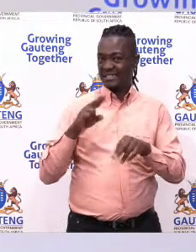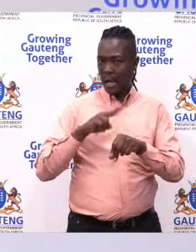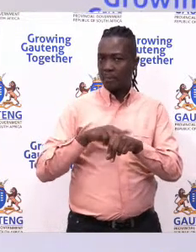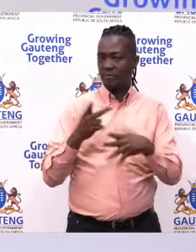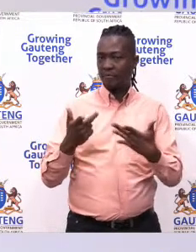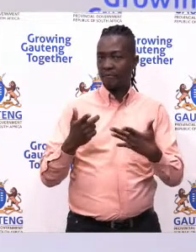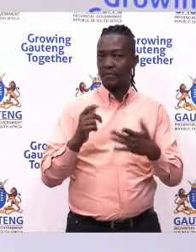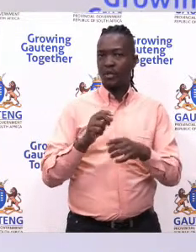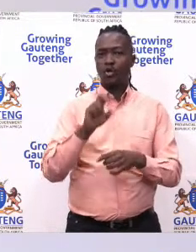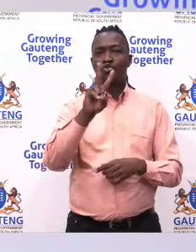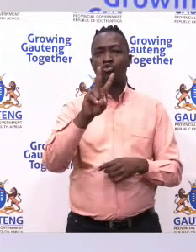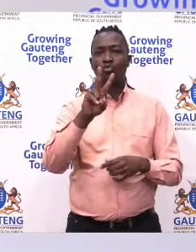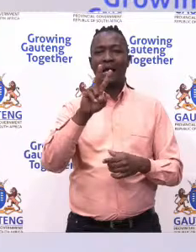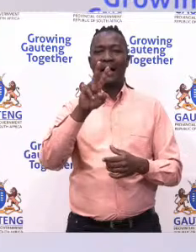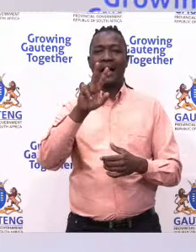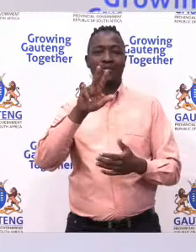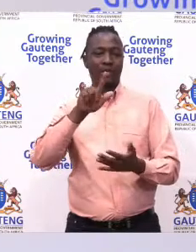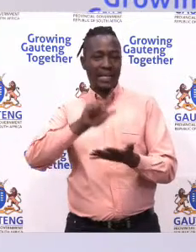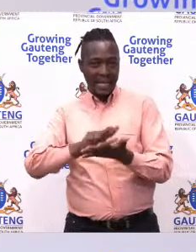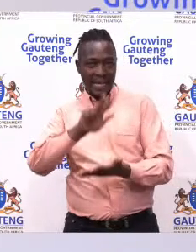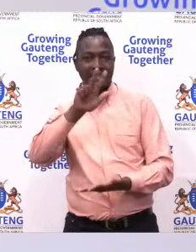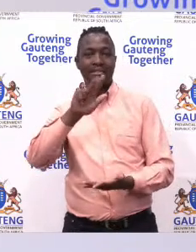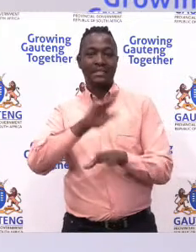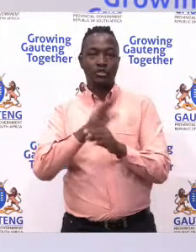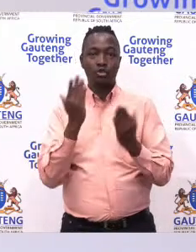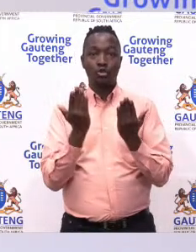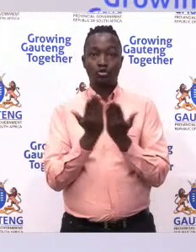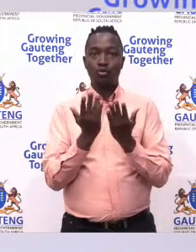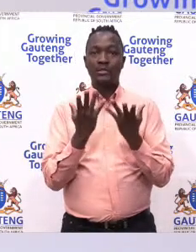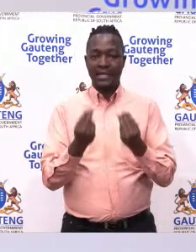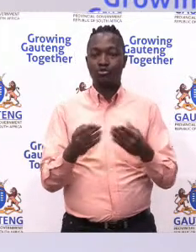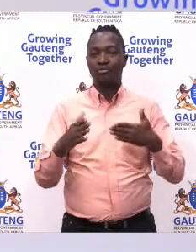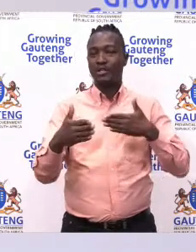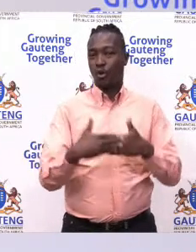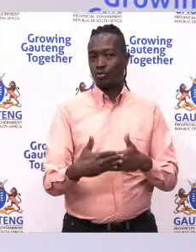are 218 schools that had to be closed and then